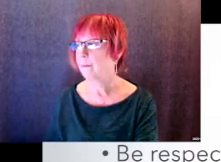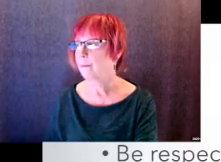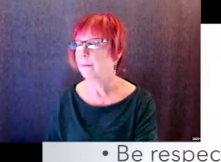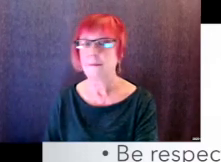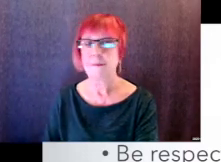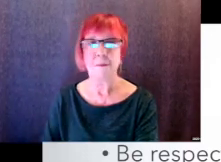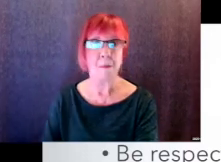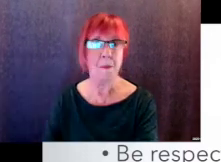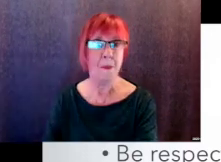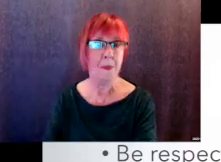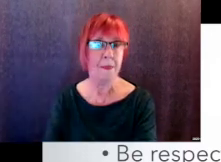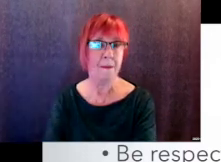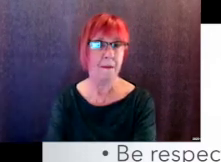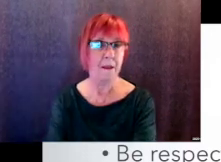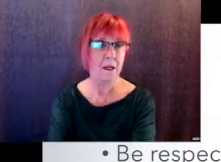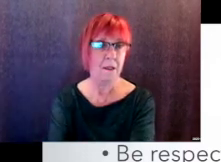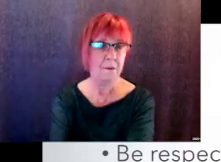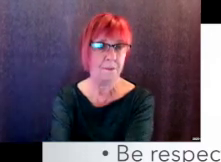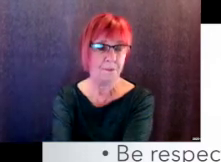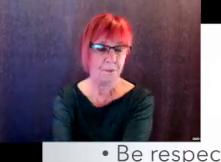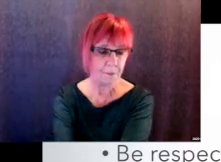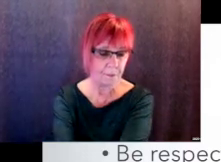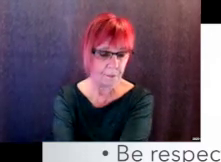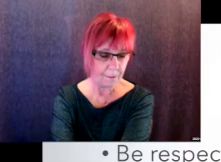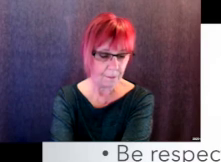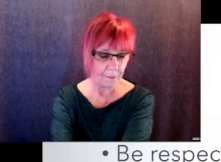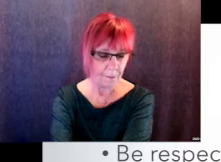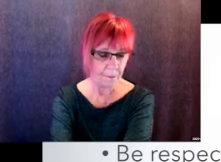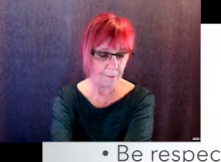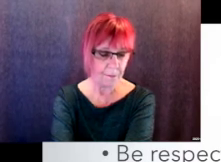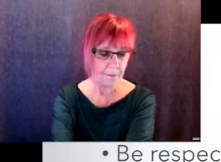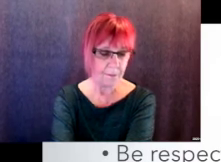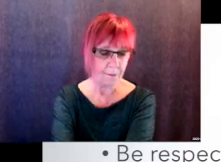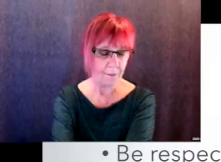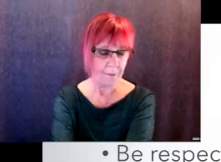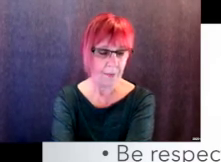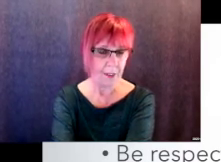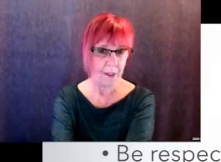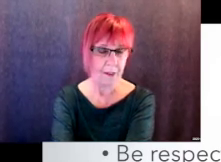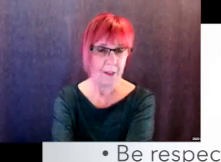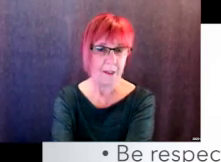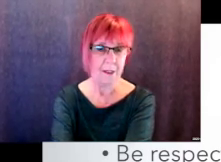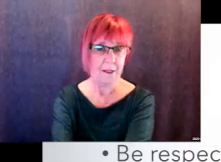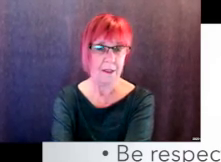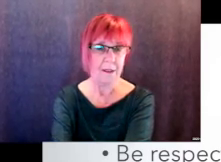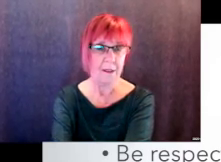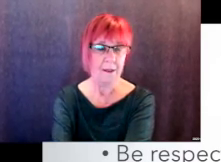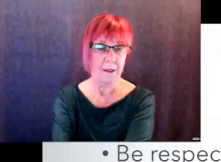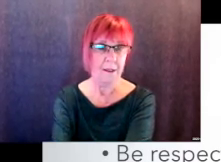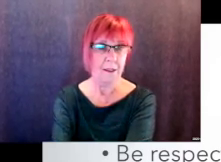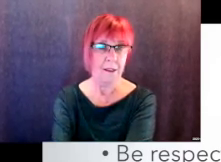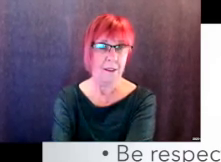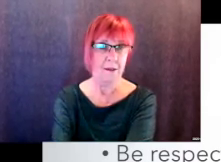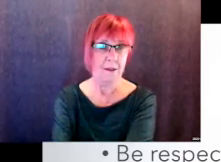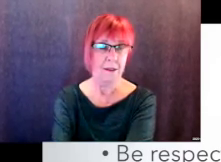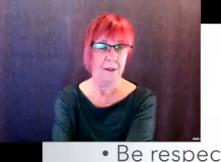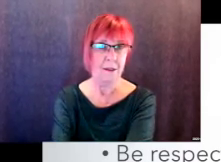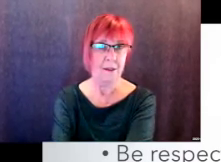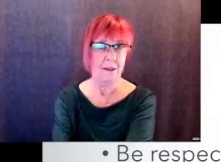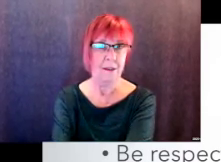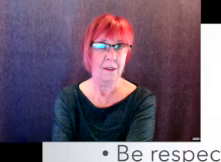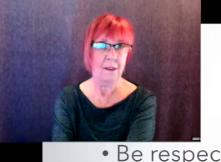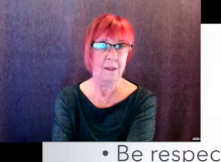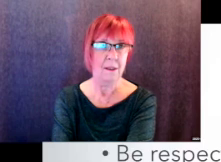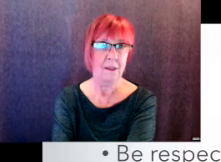follows. Be respectful. Let's be kind and create a comfortable space for everyone to share their thoughts and